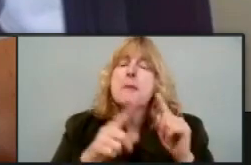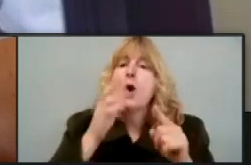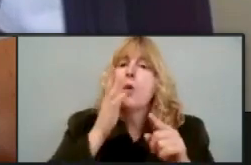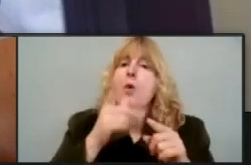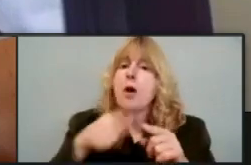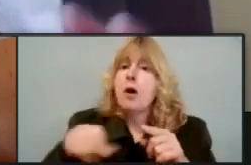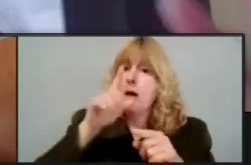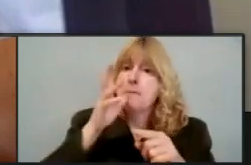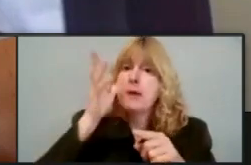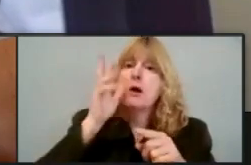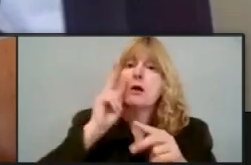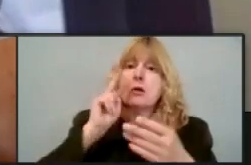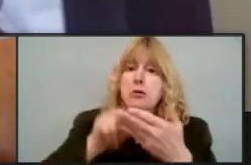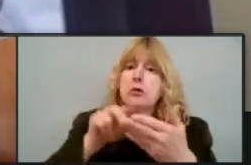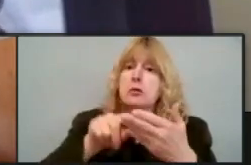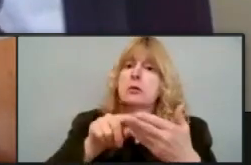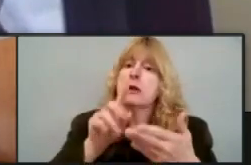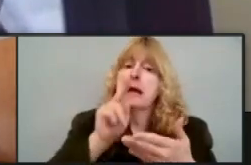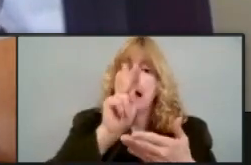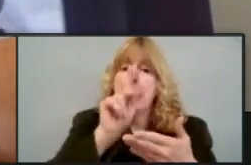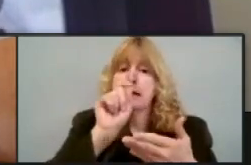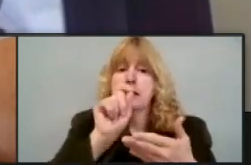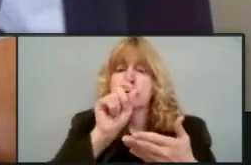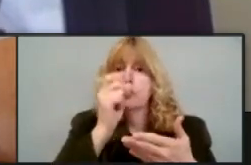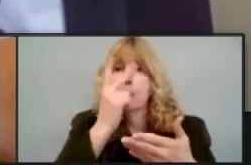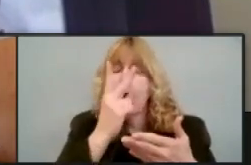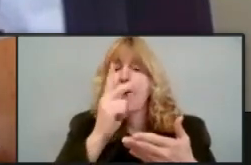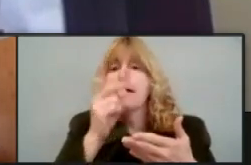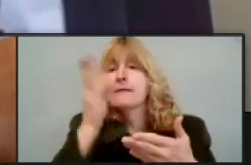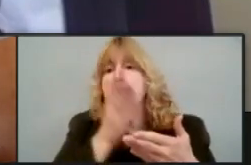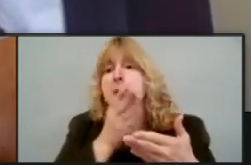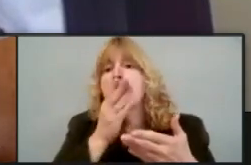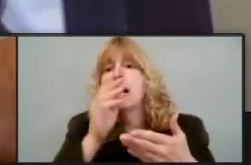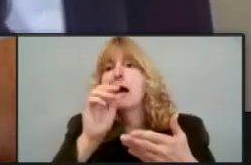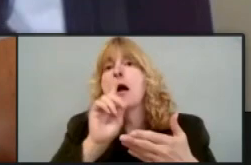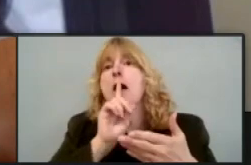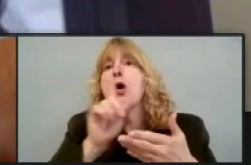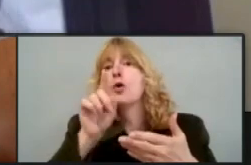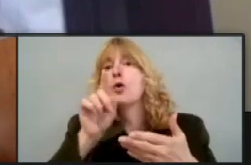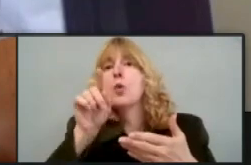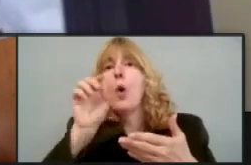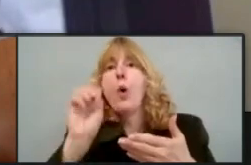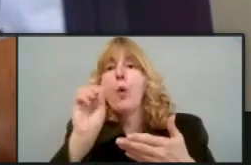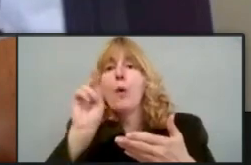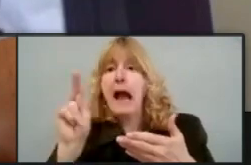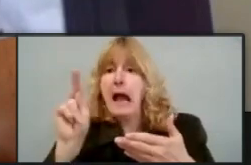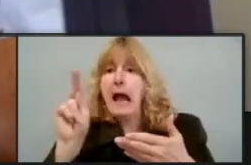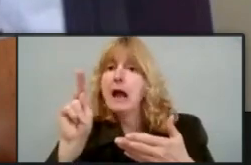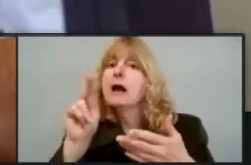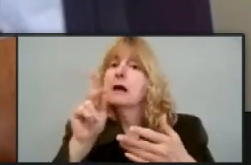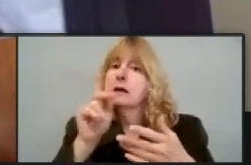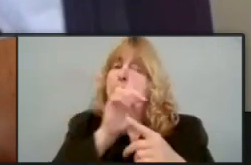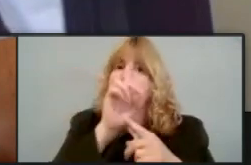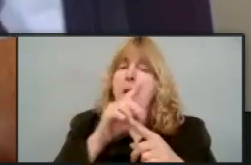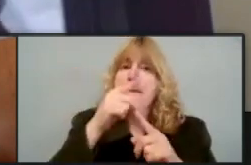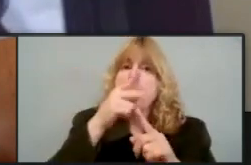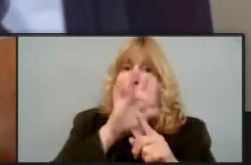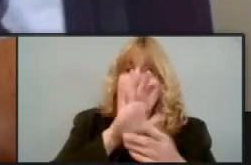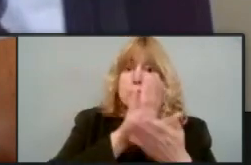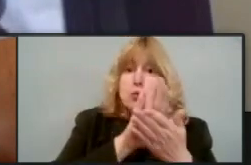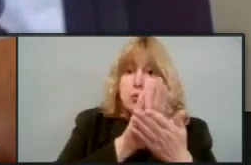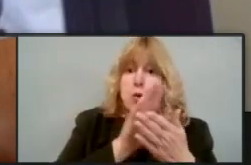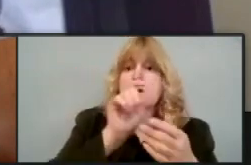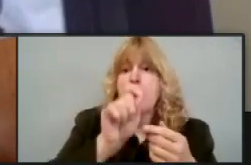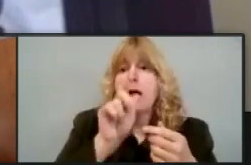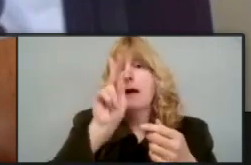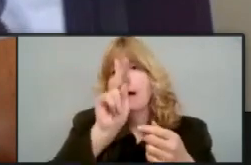DetroitK12.org/areyouokay. That's our umbrella campaign. And we'll even visit your home if we need to and help provide